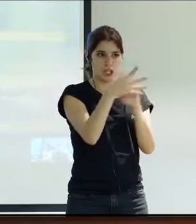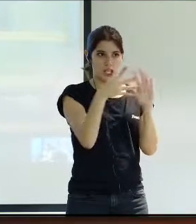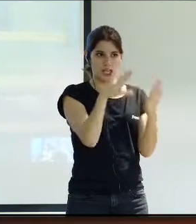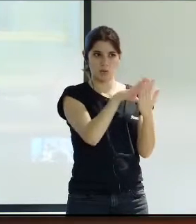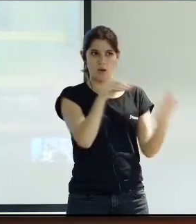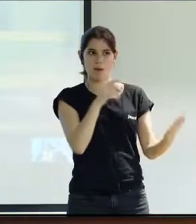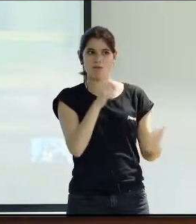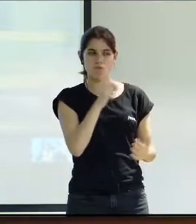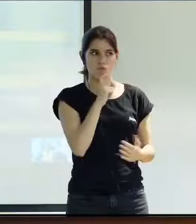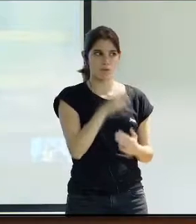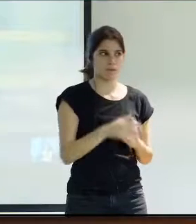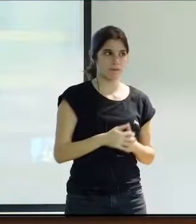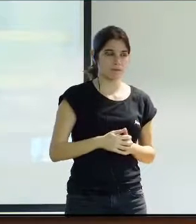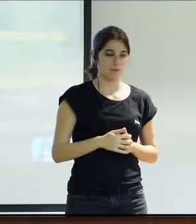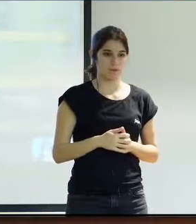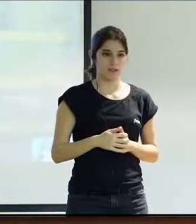And next slide, please.